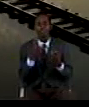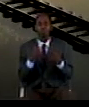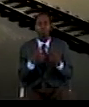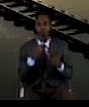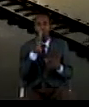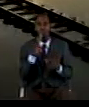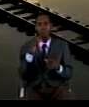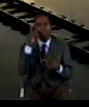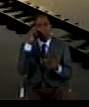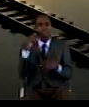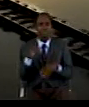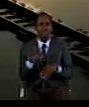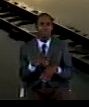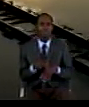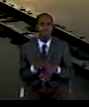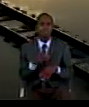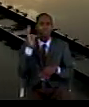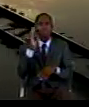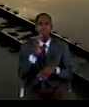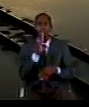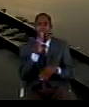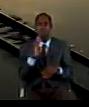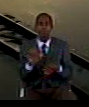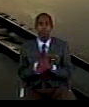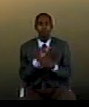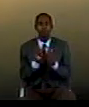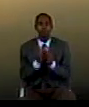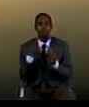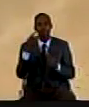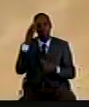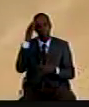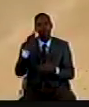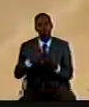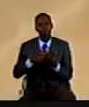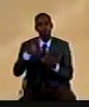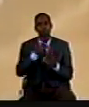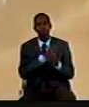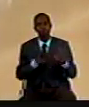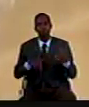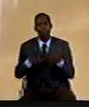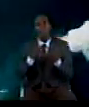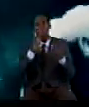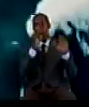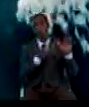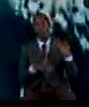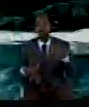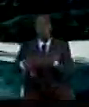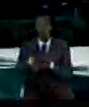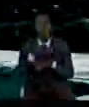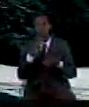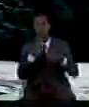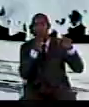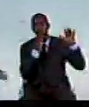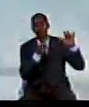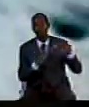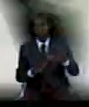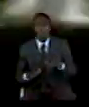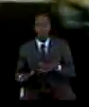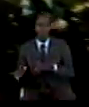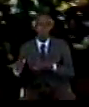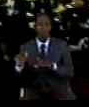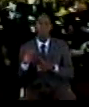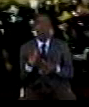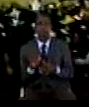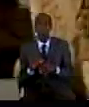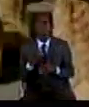Earth shall be filled with the knowledge of the glory of the Lord as the waters cover the sea.